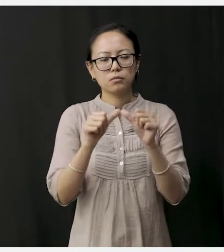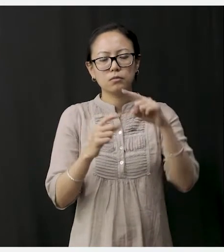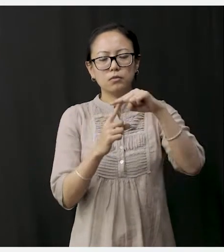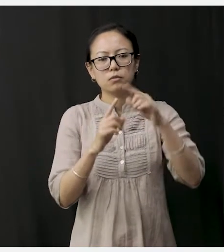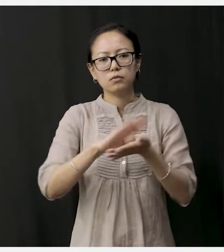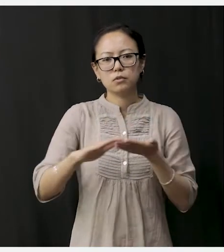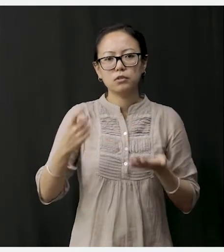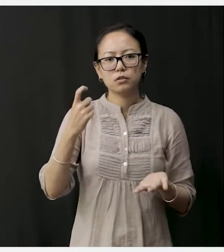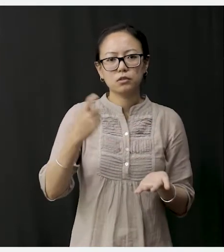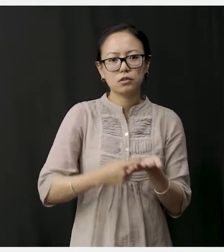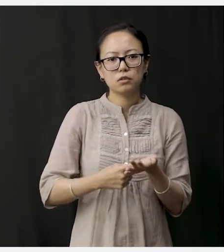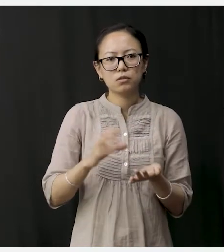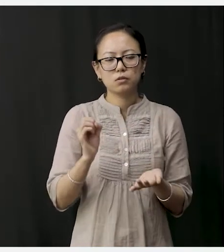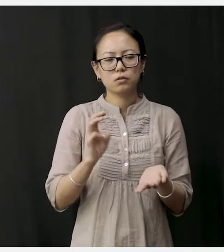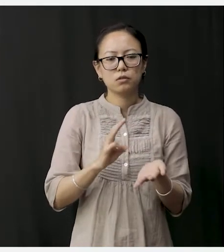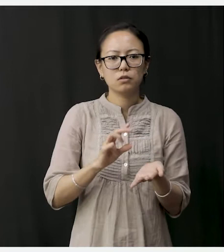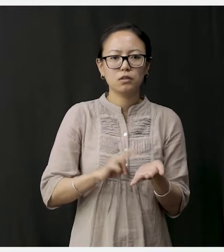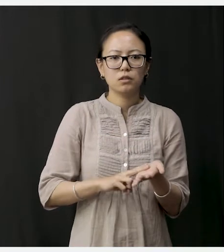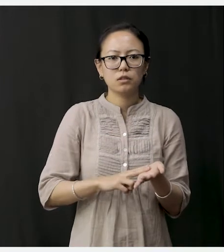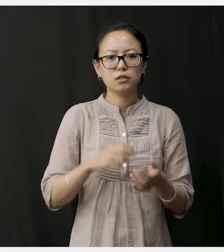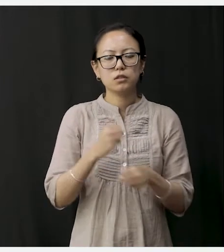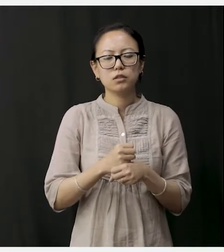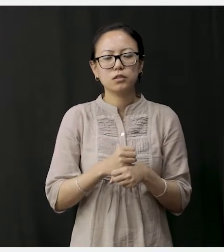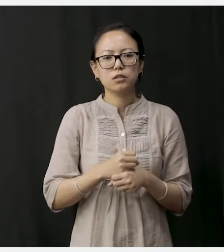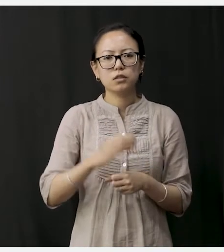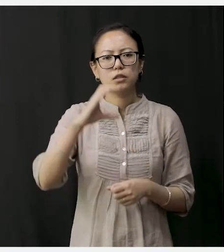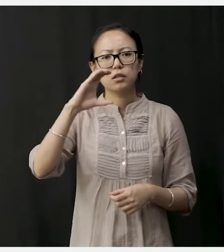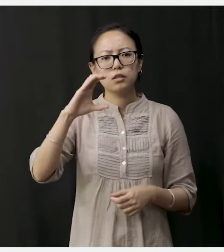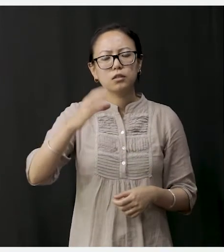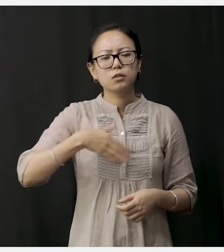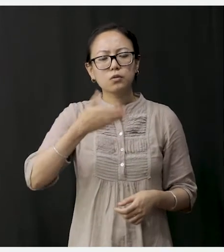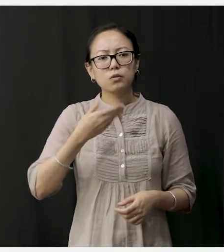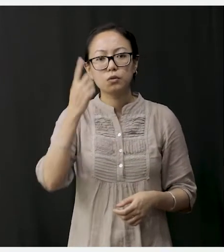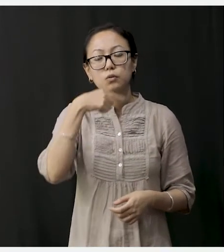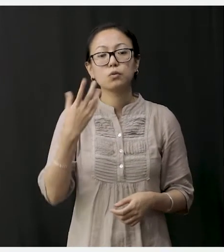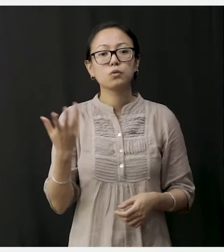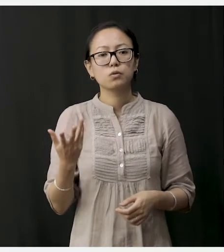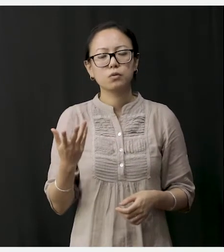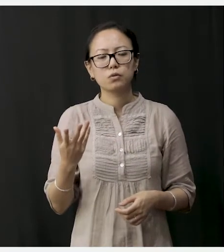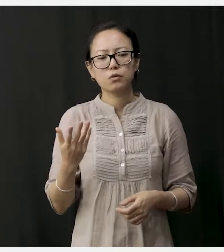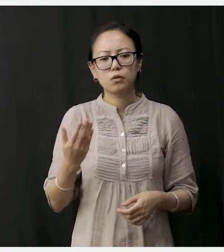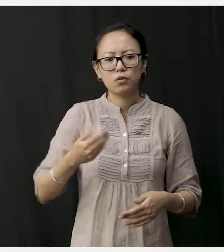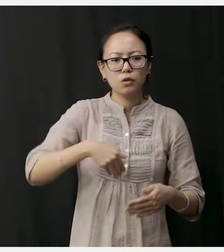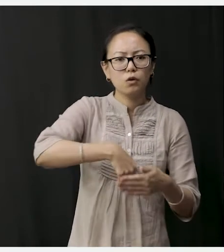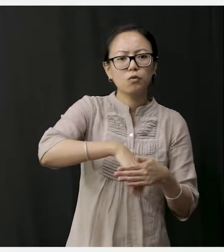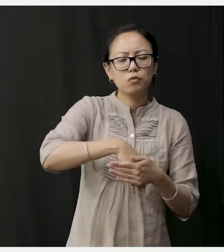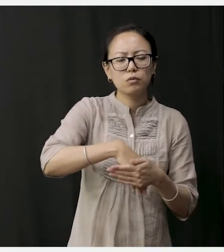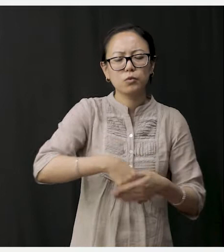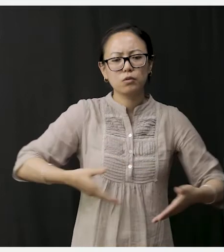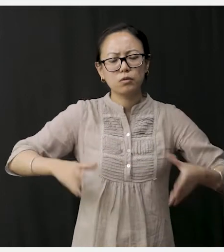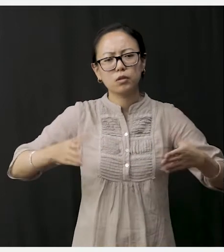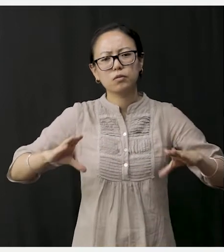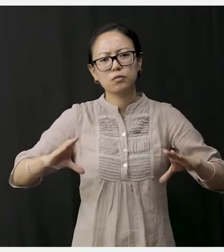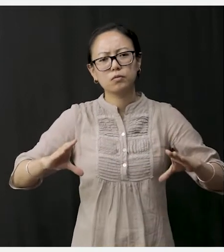are those people who used to give training to their younger ones, okay? Usually coach are older people, okay?